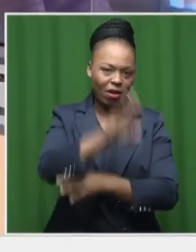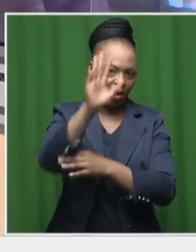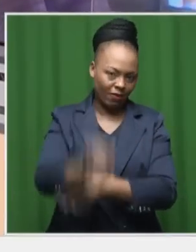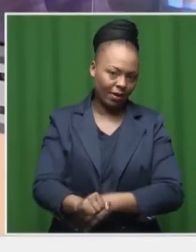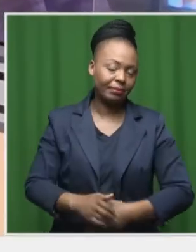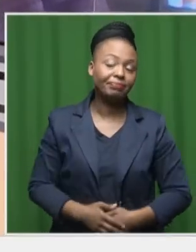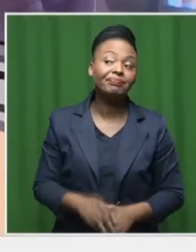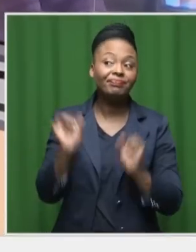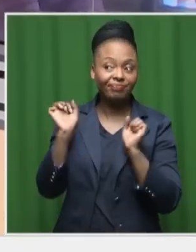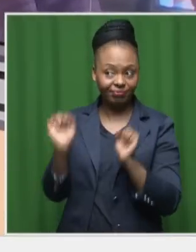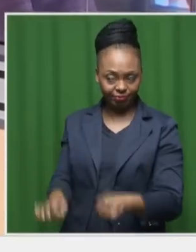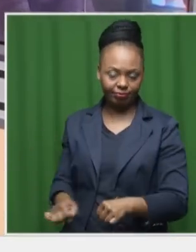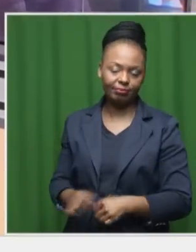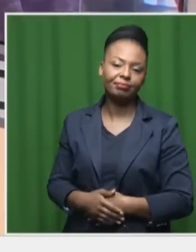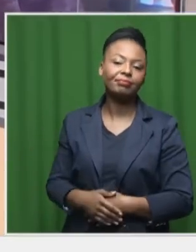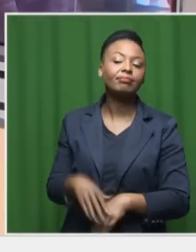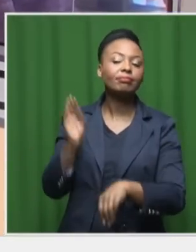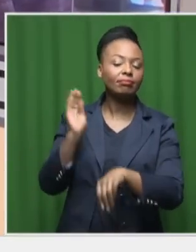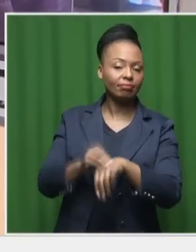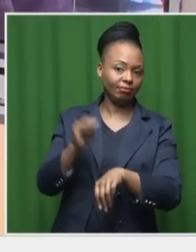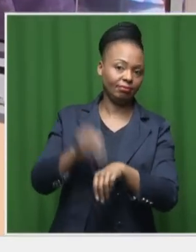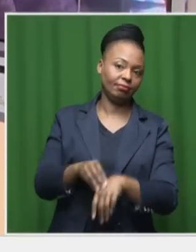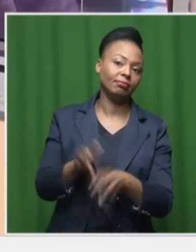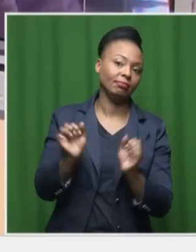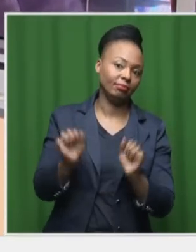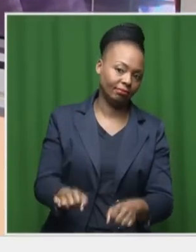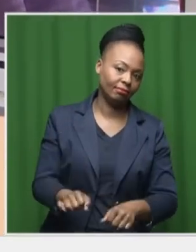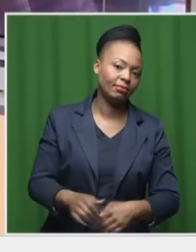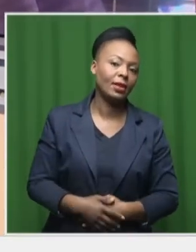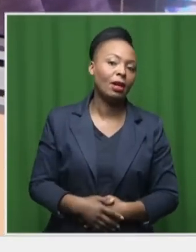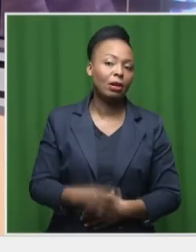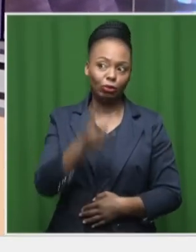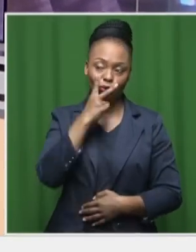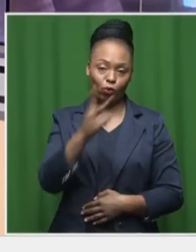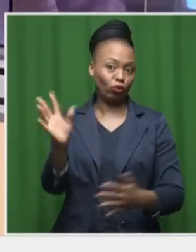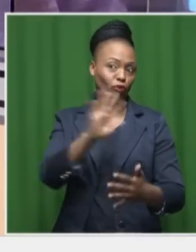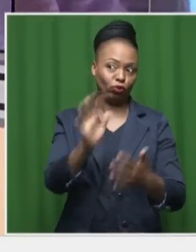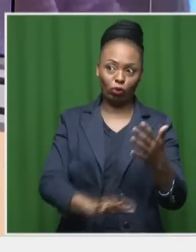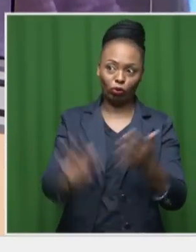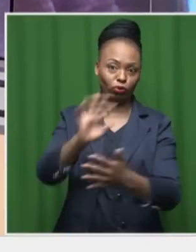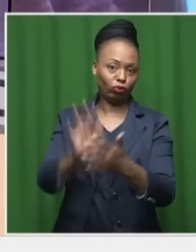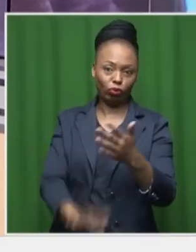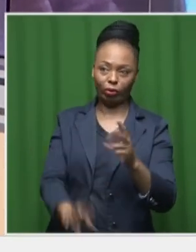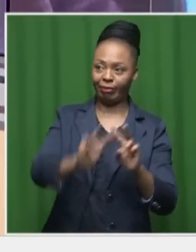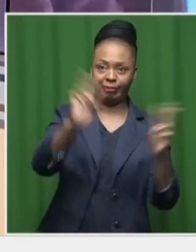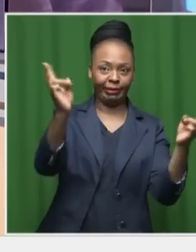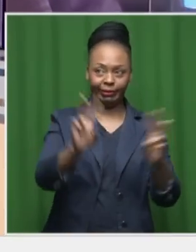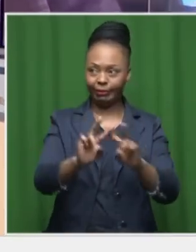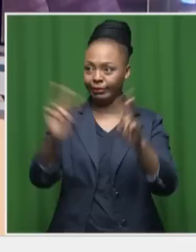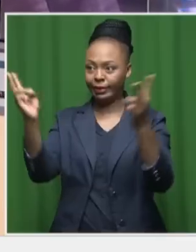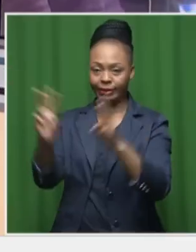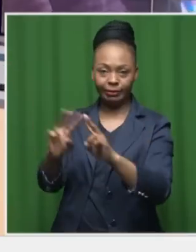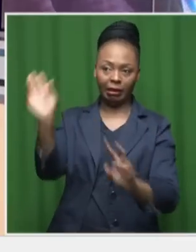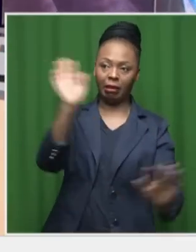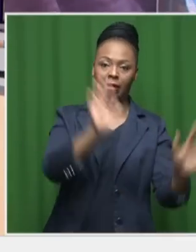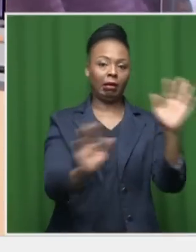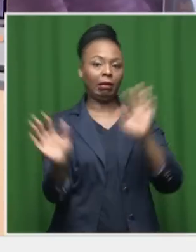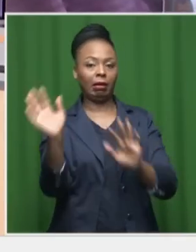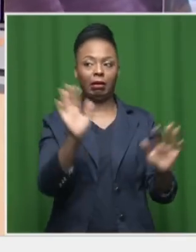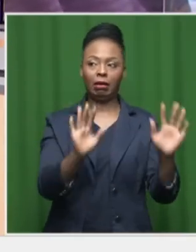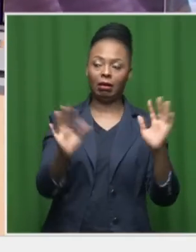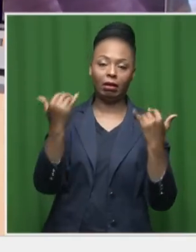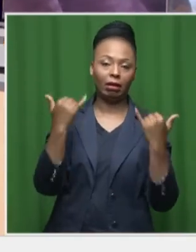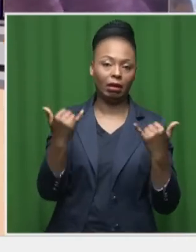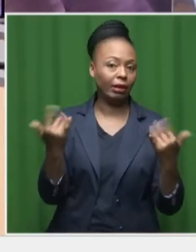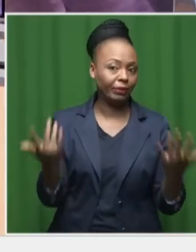biggest problem, because I mean we just keep seeing stories coming out more and more, and I mean let's just add to it now what we're hearing